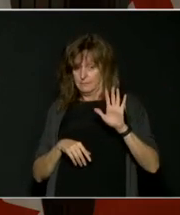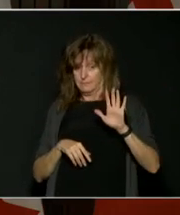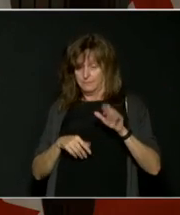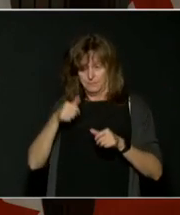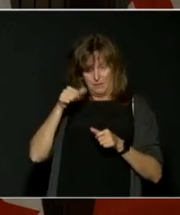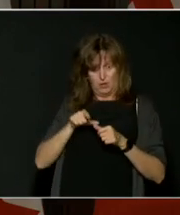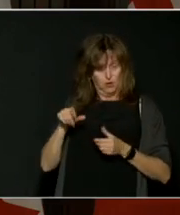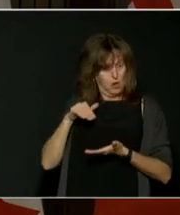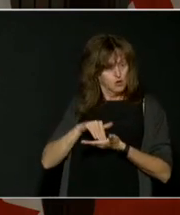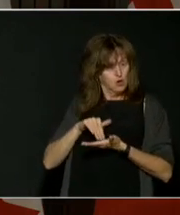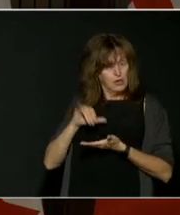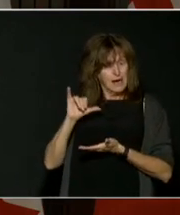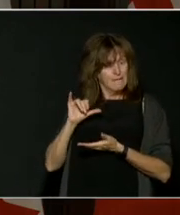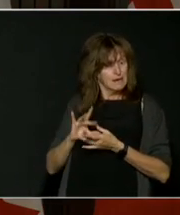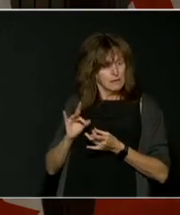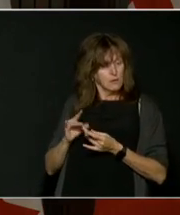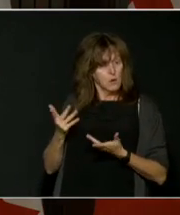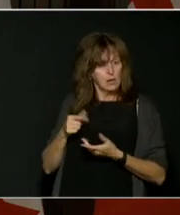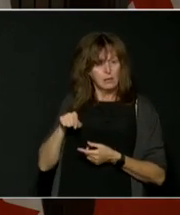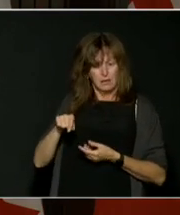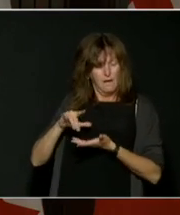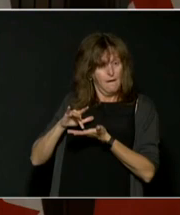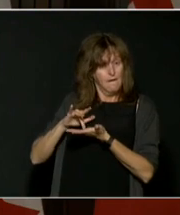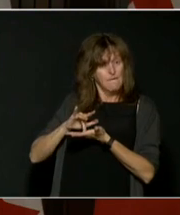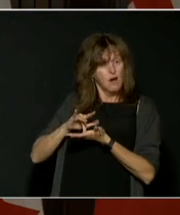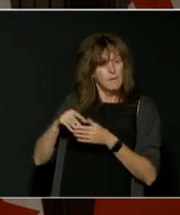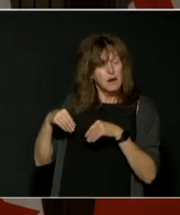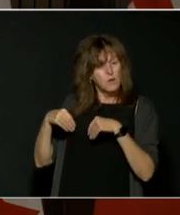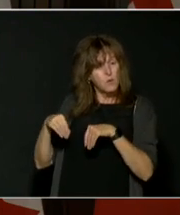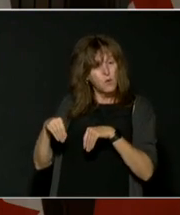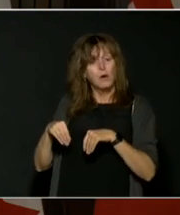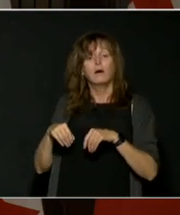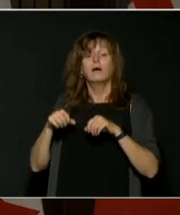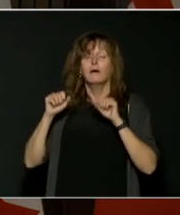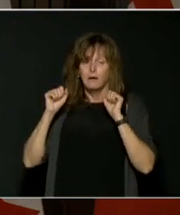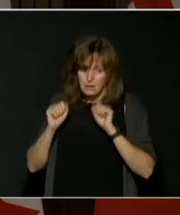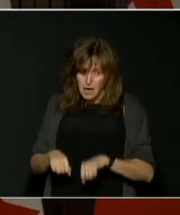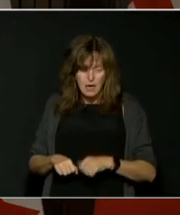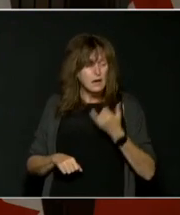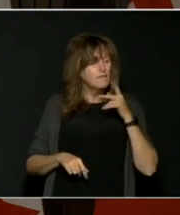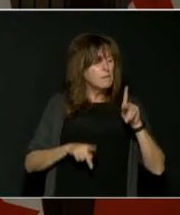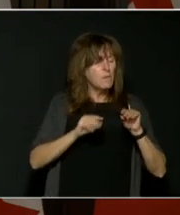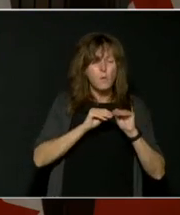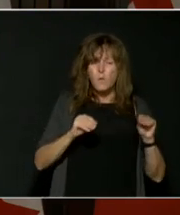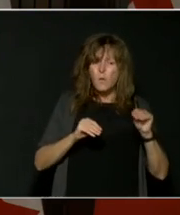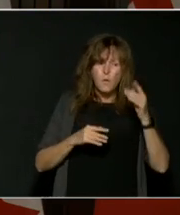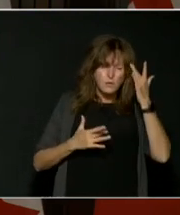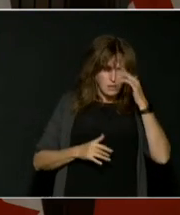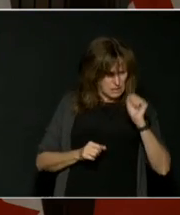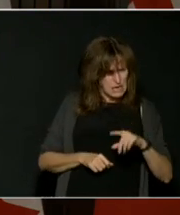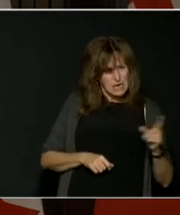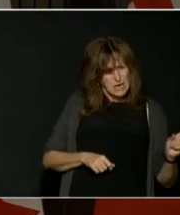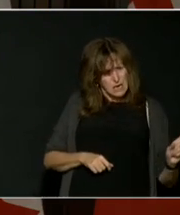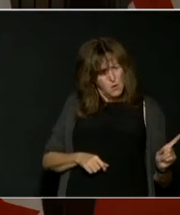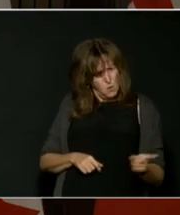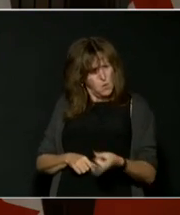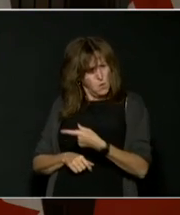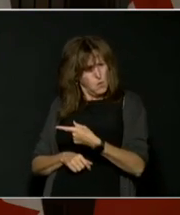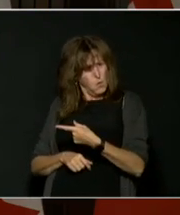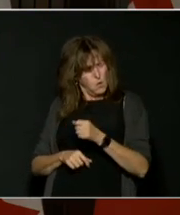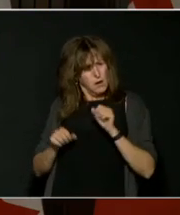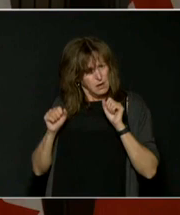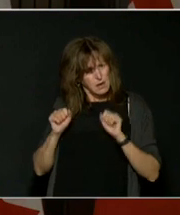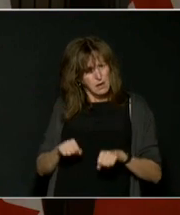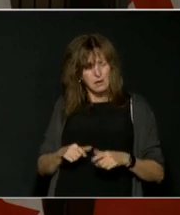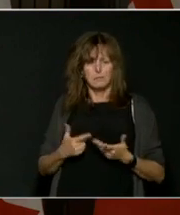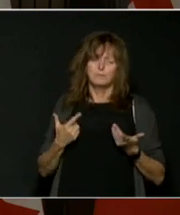So we are still testing asymptomatic people. We're doing it, though, in a very targeted way. So a great example would be